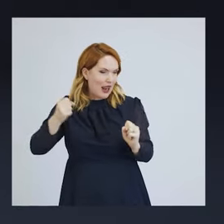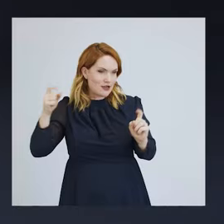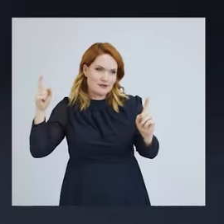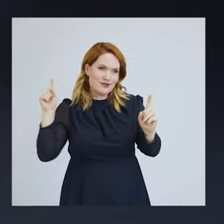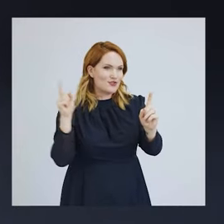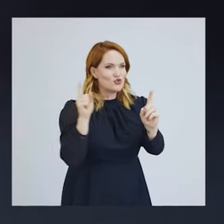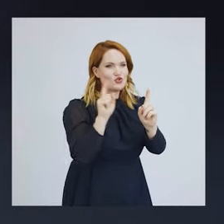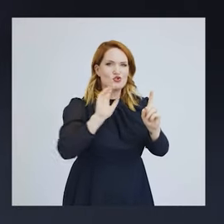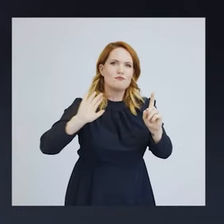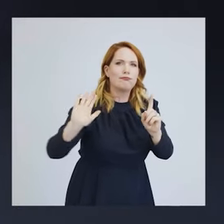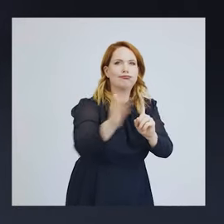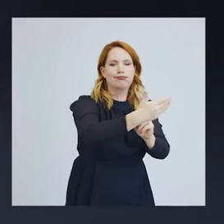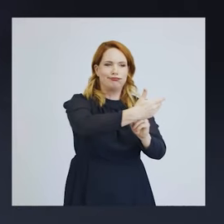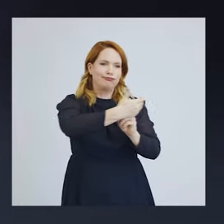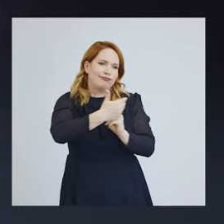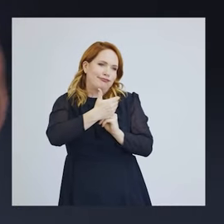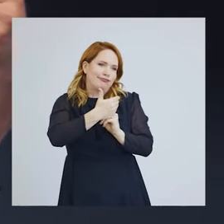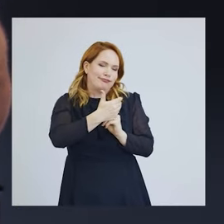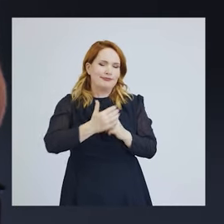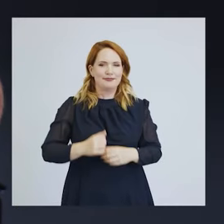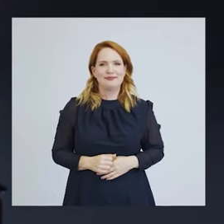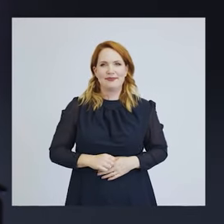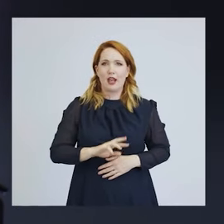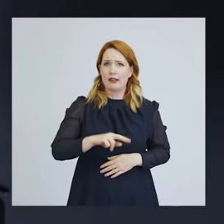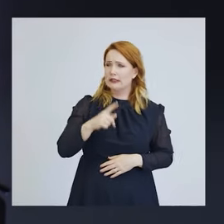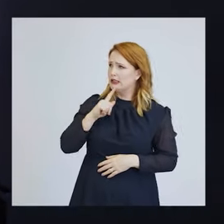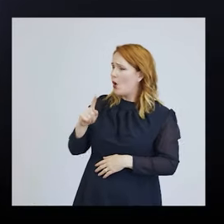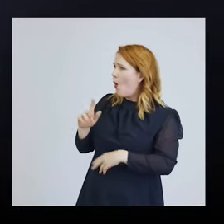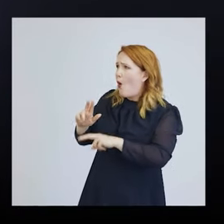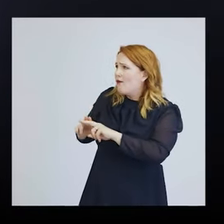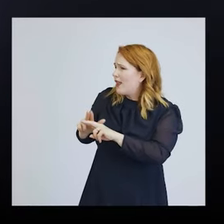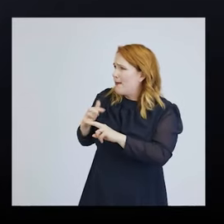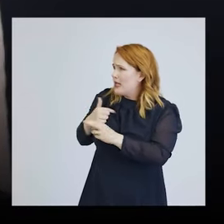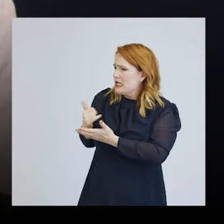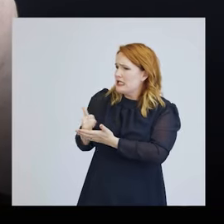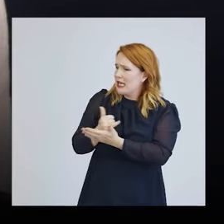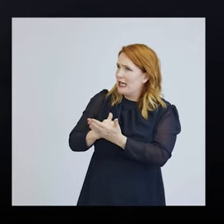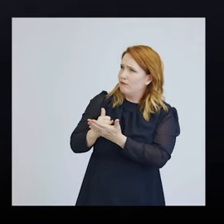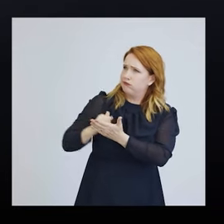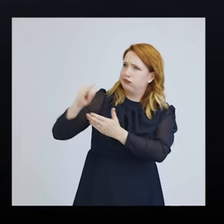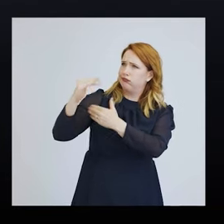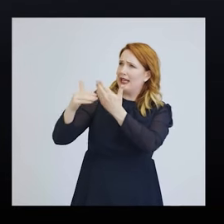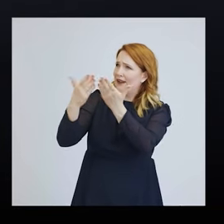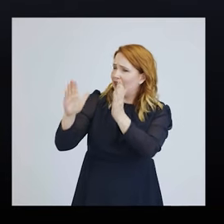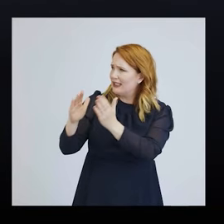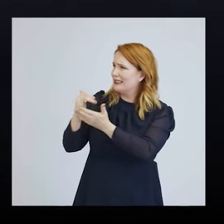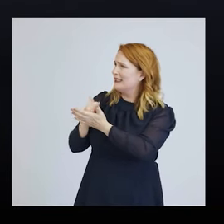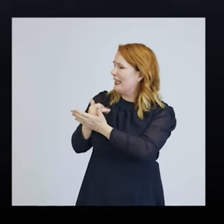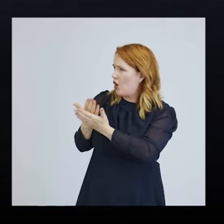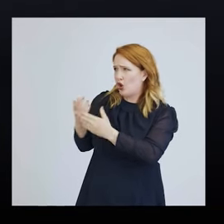thing, his son. And he runs to him with his arms open and embraces him. The son said to him, "Father, I